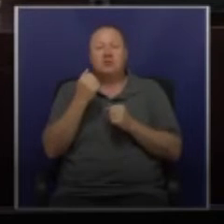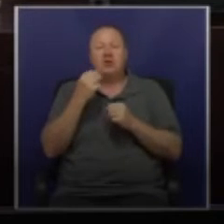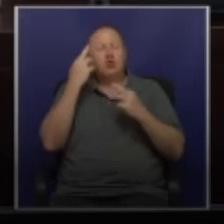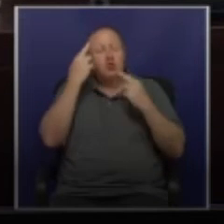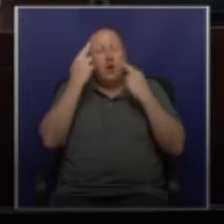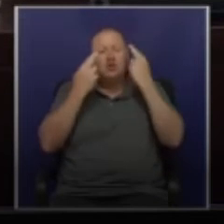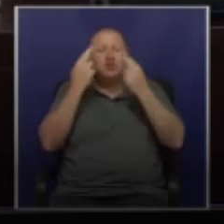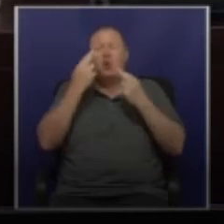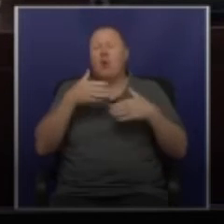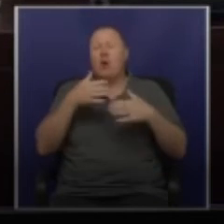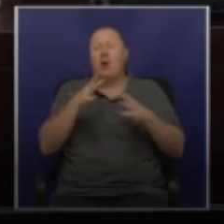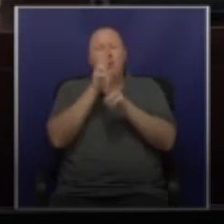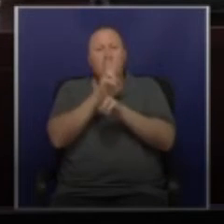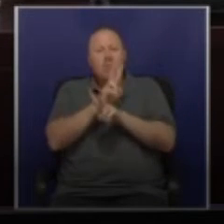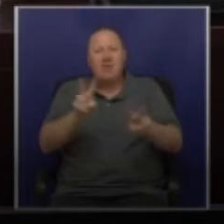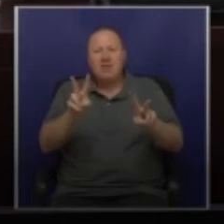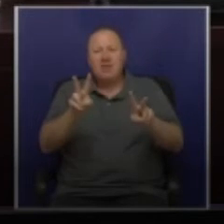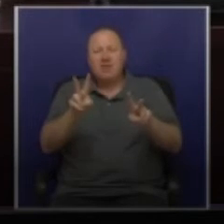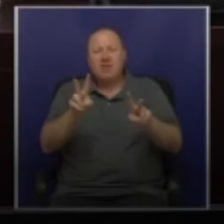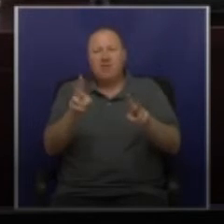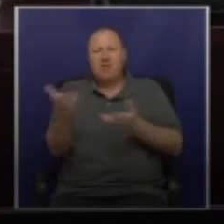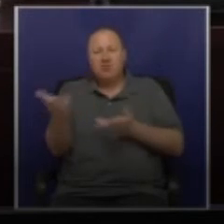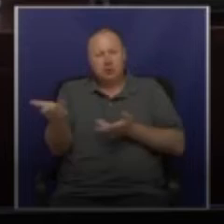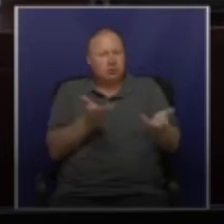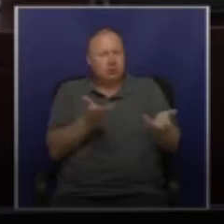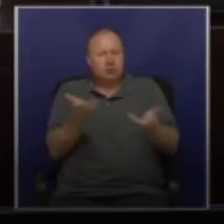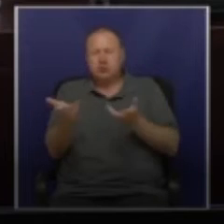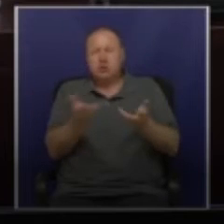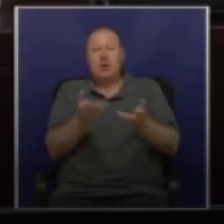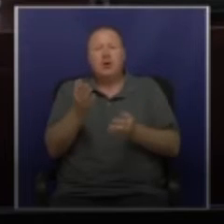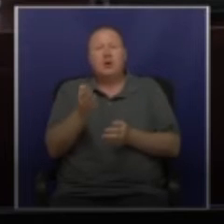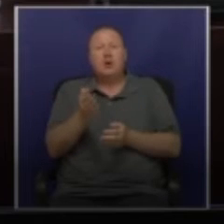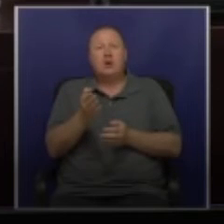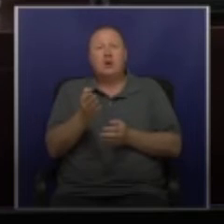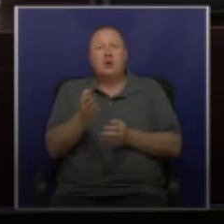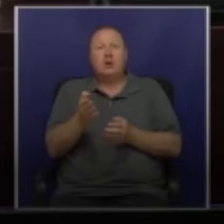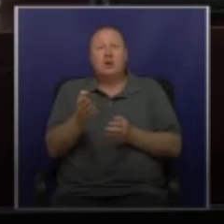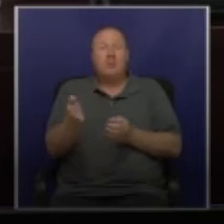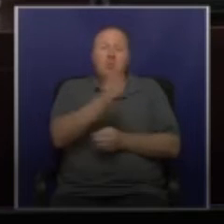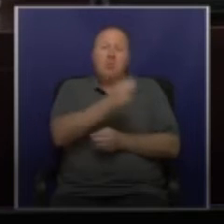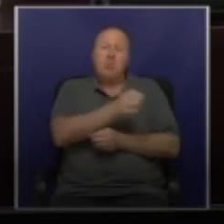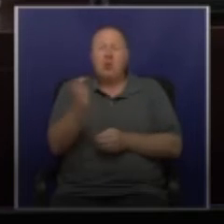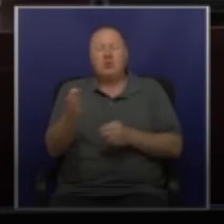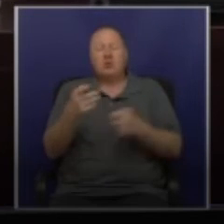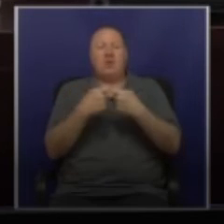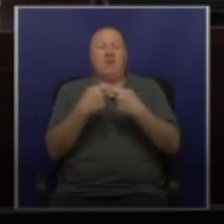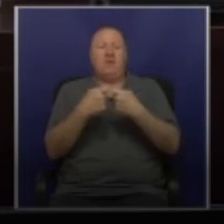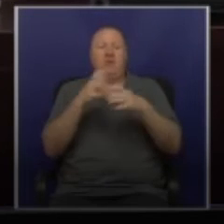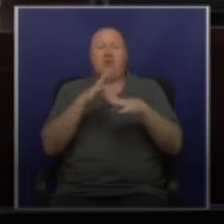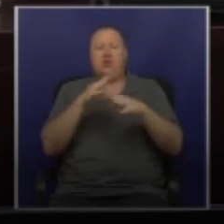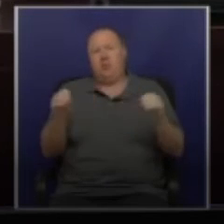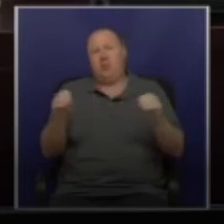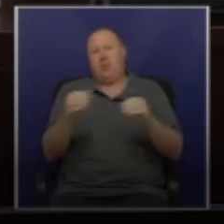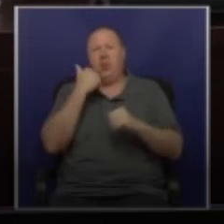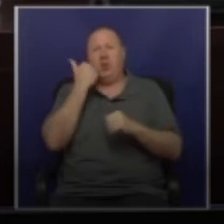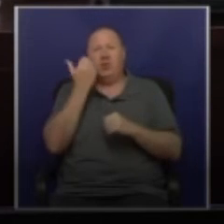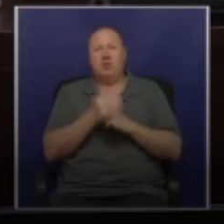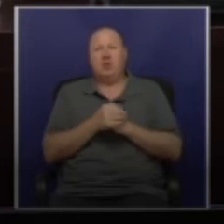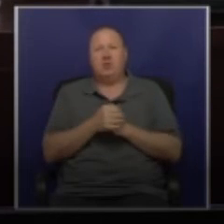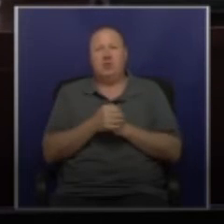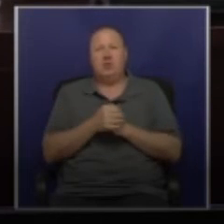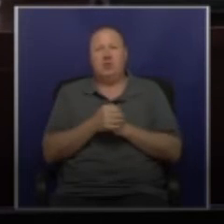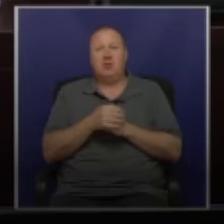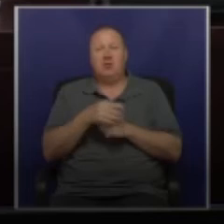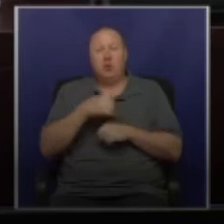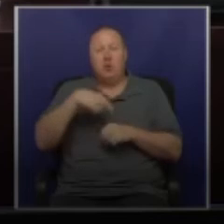to peaceful coexistence on both sides of this terrible conflict. That is why we stand